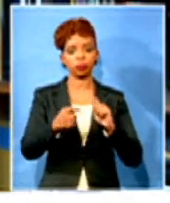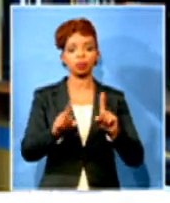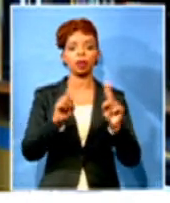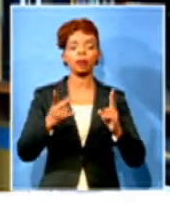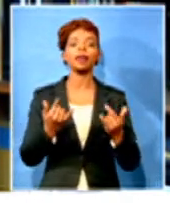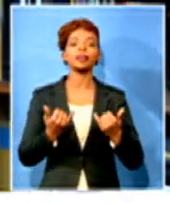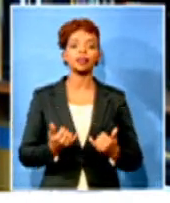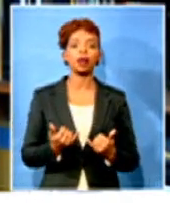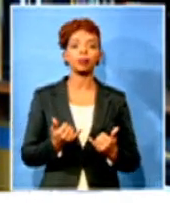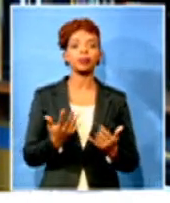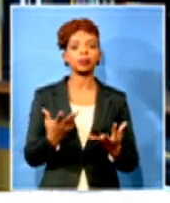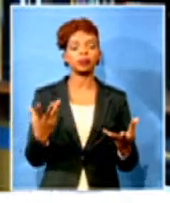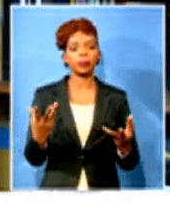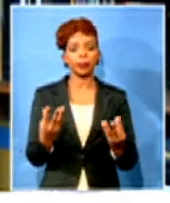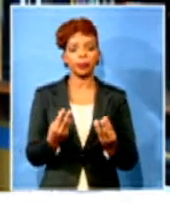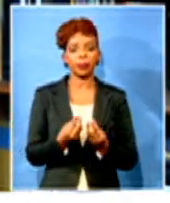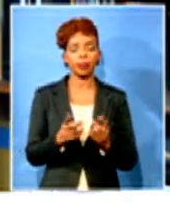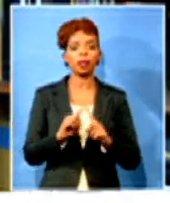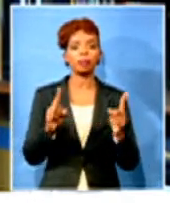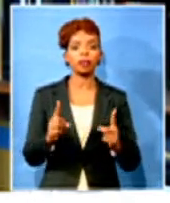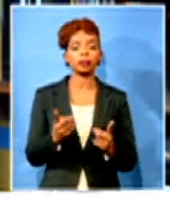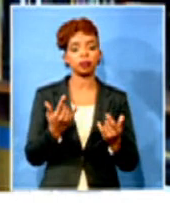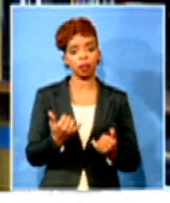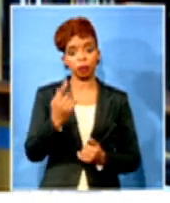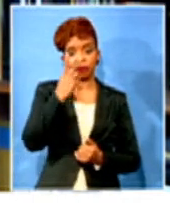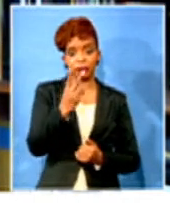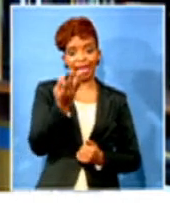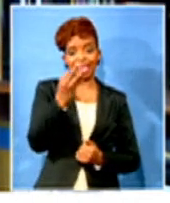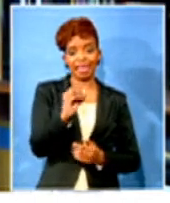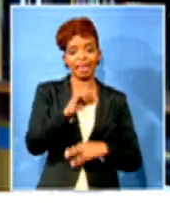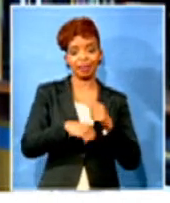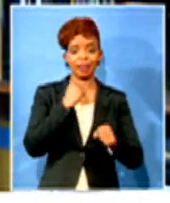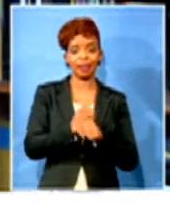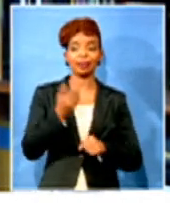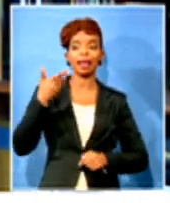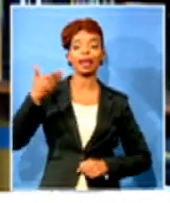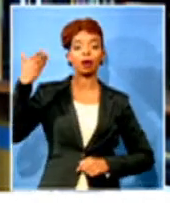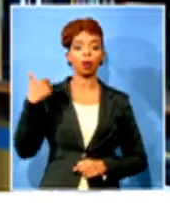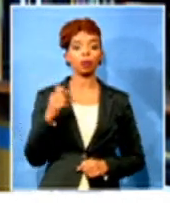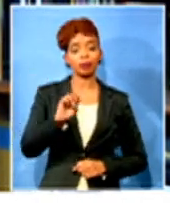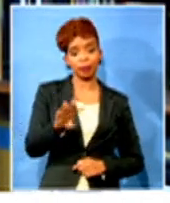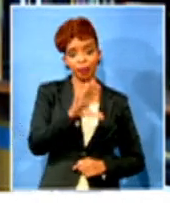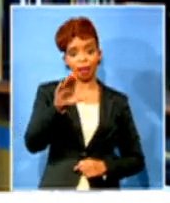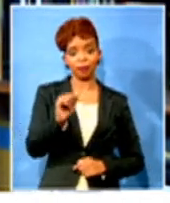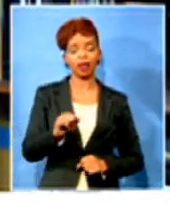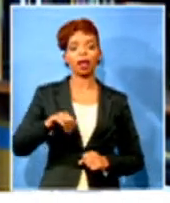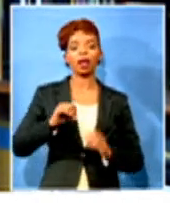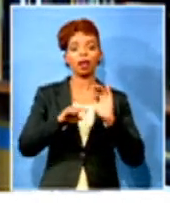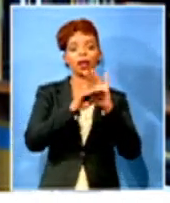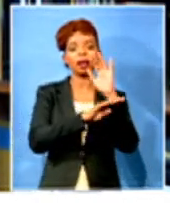And just to put it into context, roughly 30 years ago, South Africa was in 55th place out of